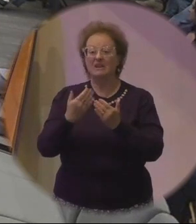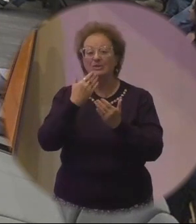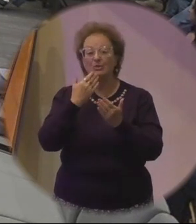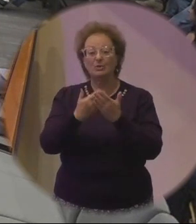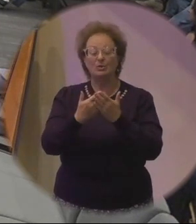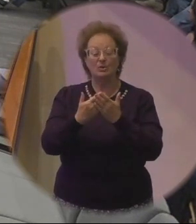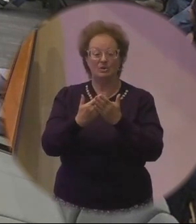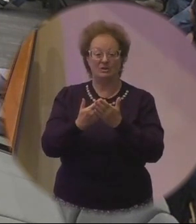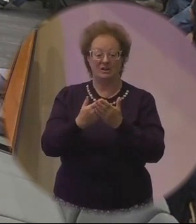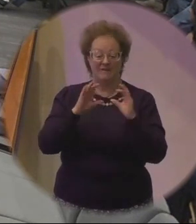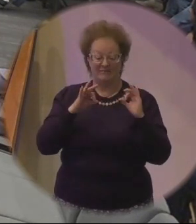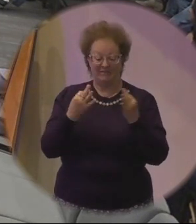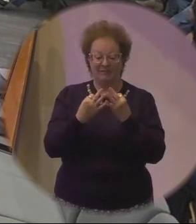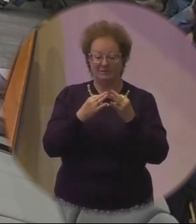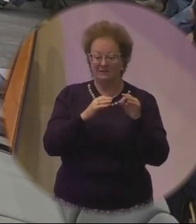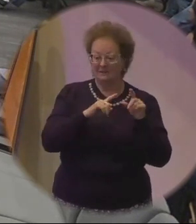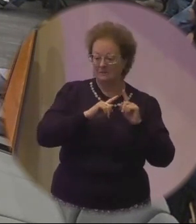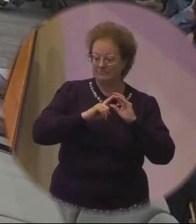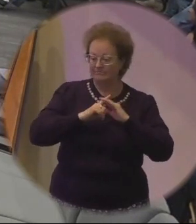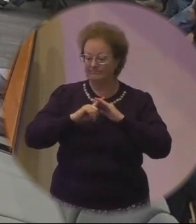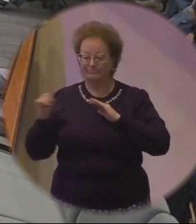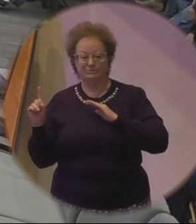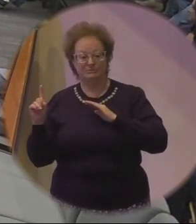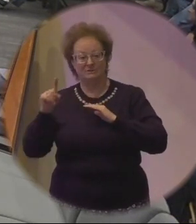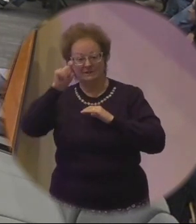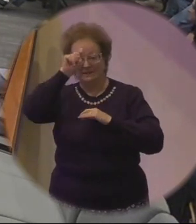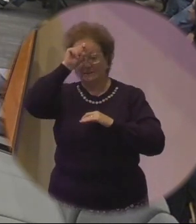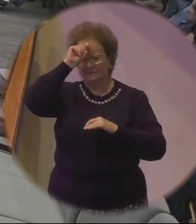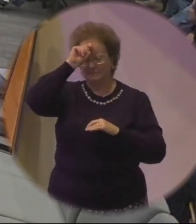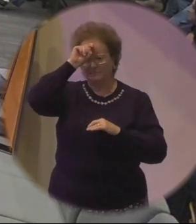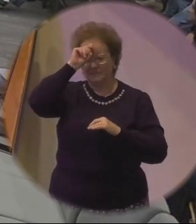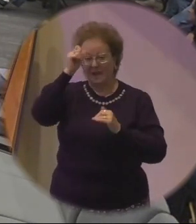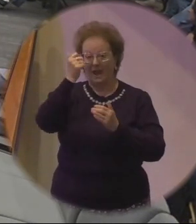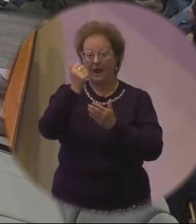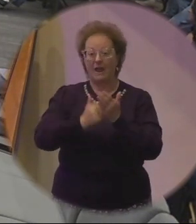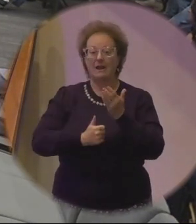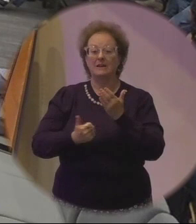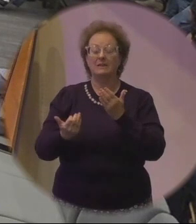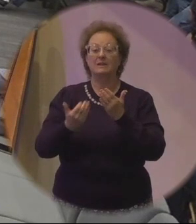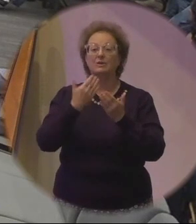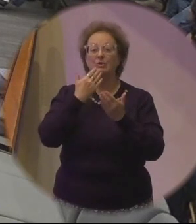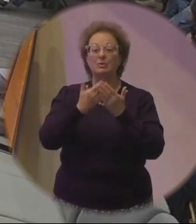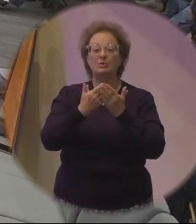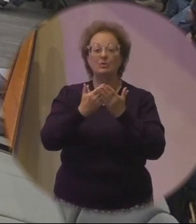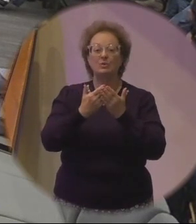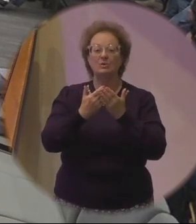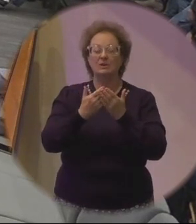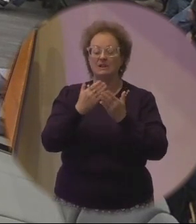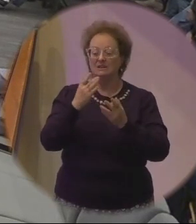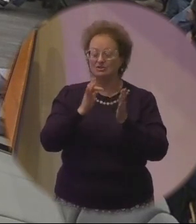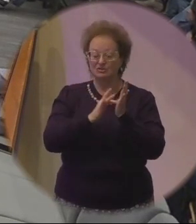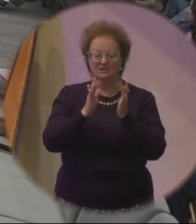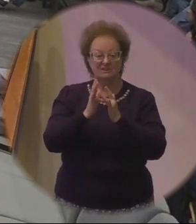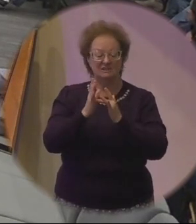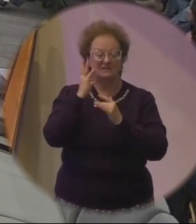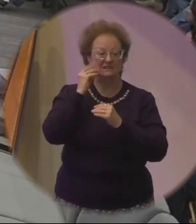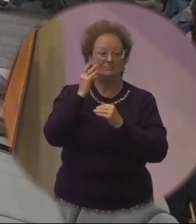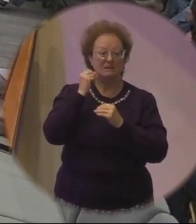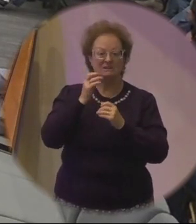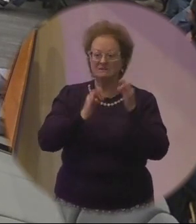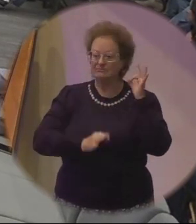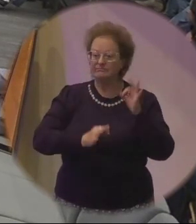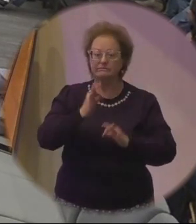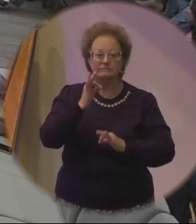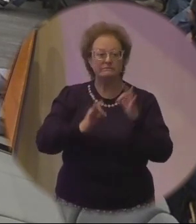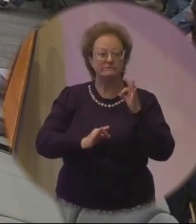to flee as refugees to Egypt? Could anything good come from all the injustice that Jesus faced in his trials? Could